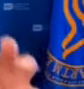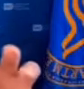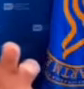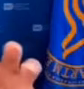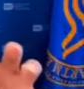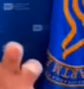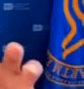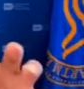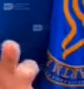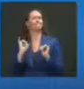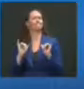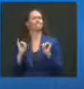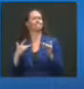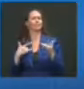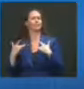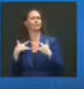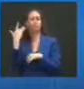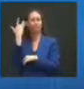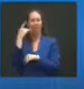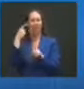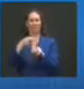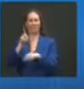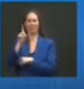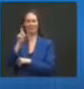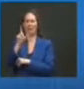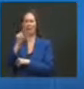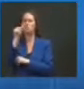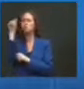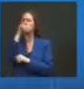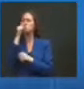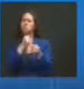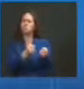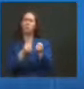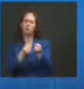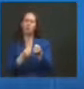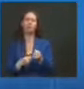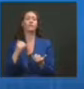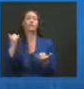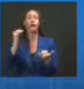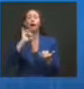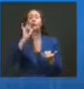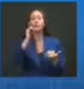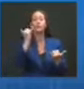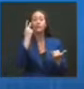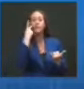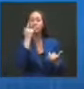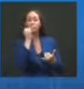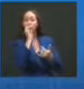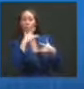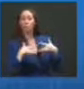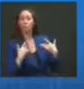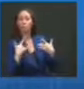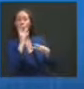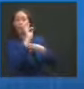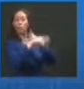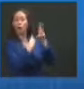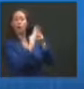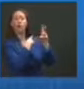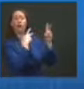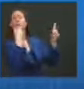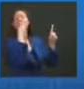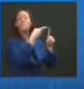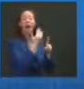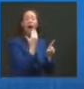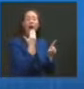an unvaccinated person. Reports from our international colleagues, including Israel, suggest increased risk of severe